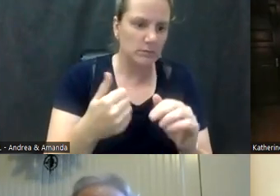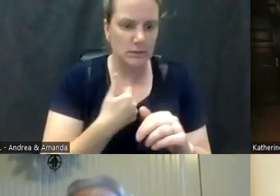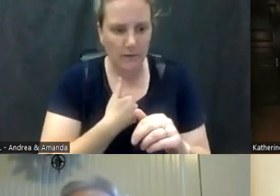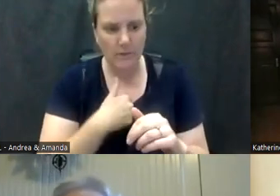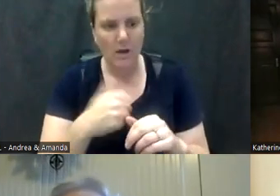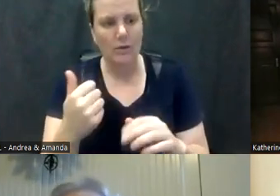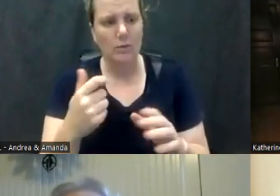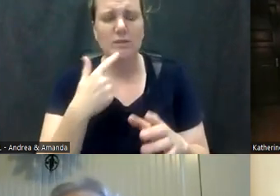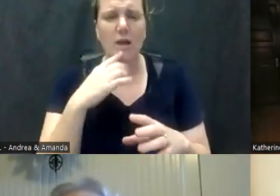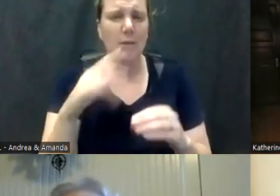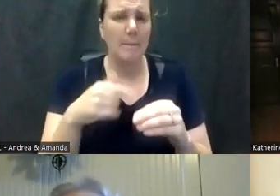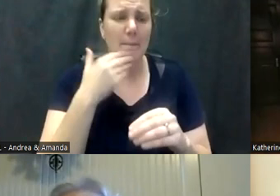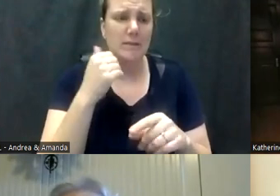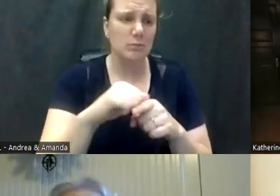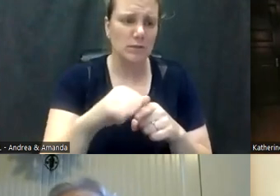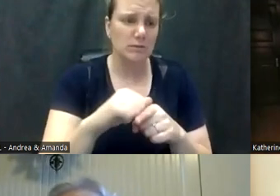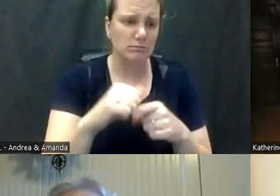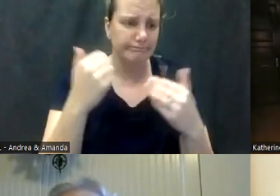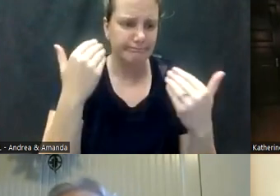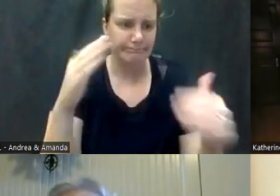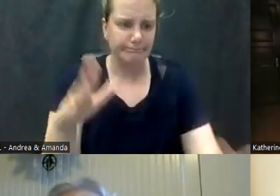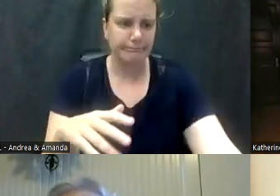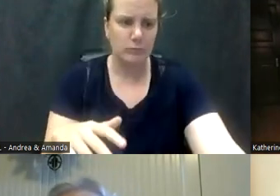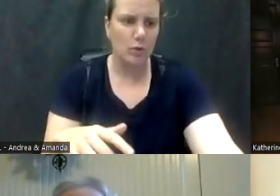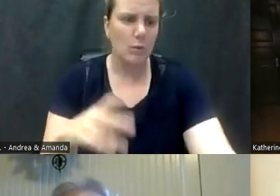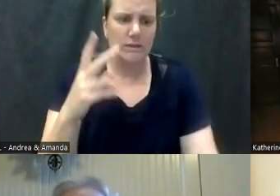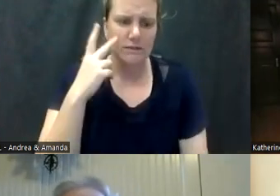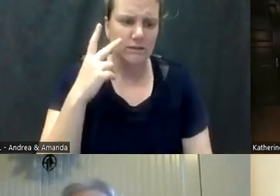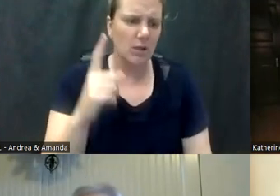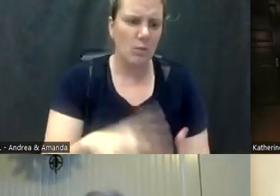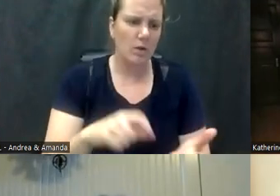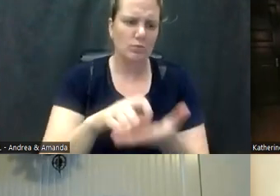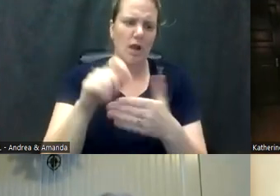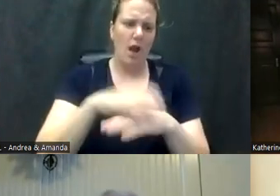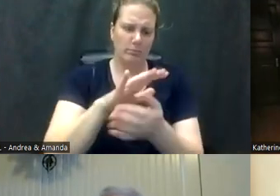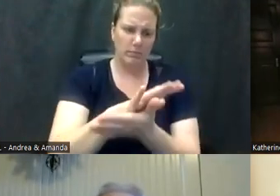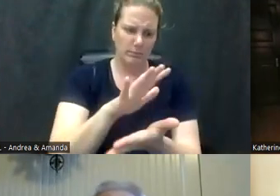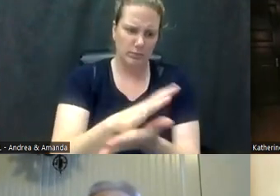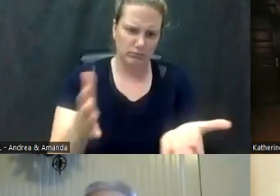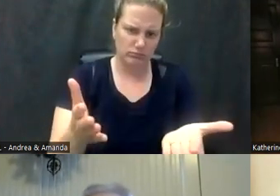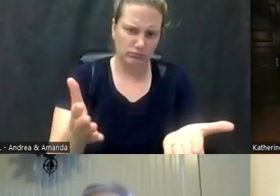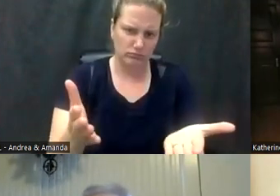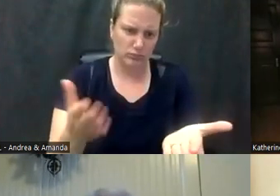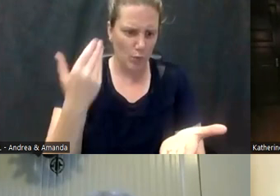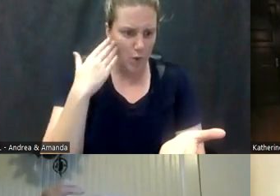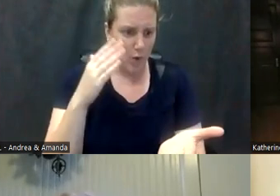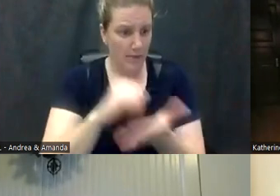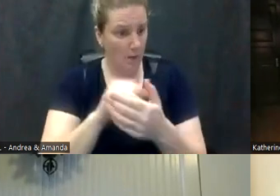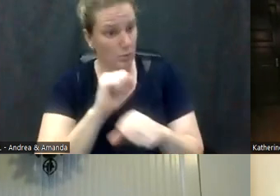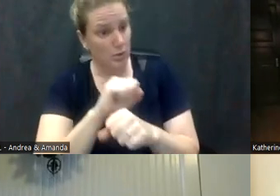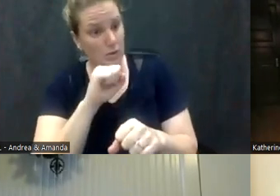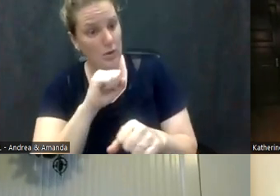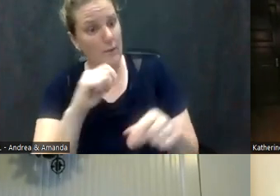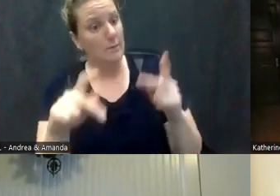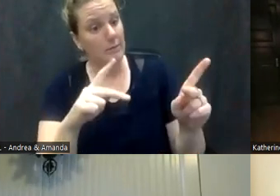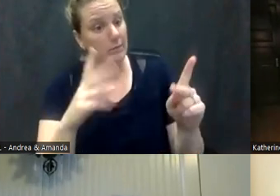talking about best practices, but we don't know. We're only seeing what's written on pieces of paper. We don't really know whether this is working, whether the people who've